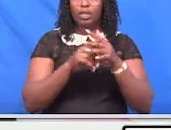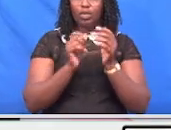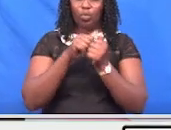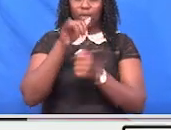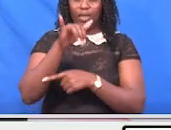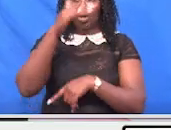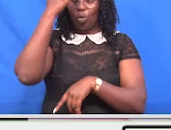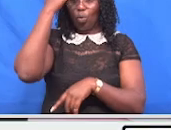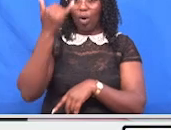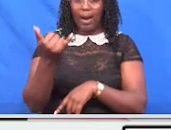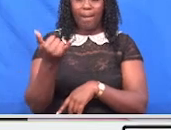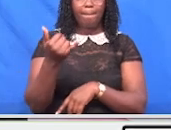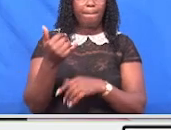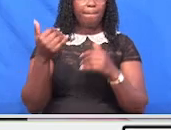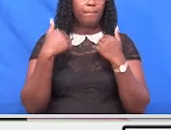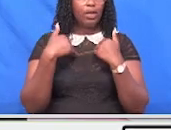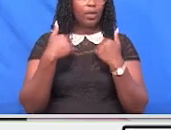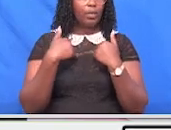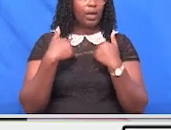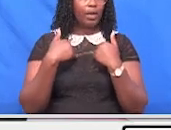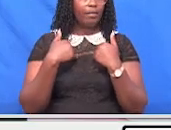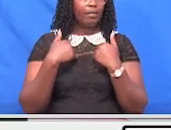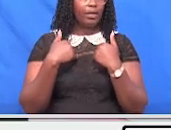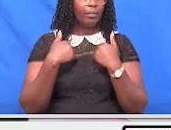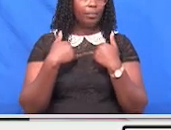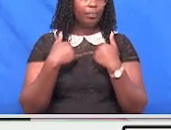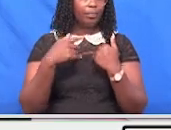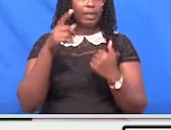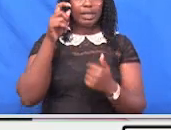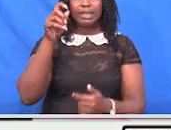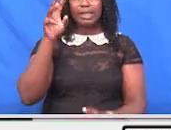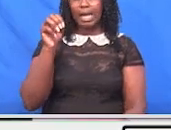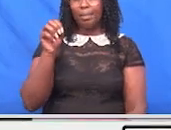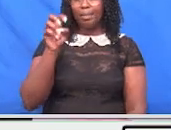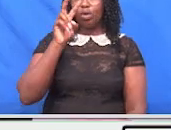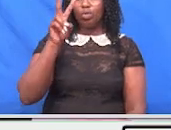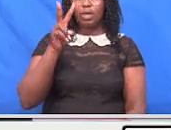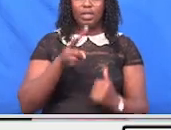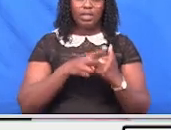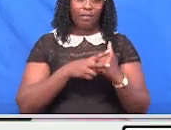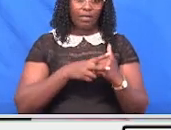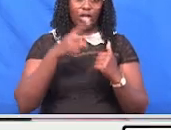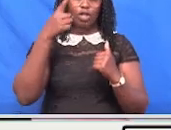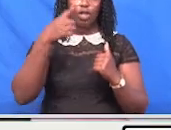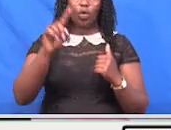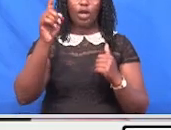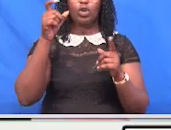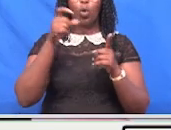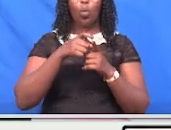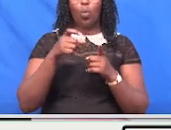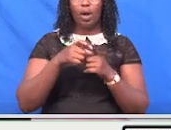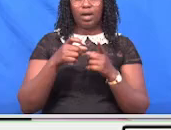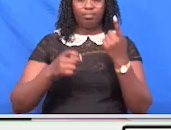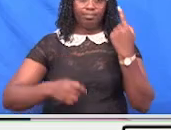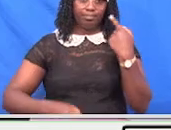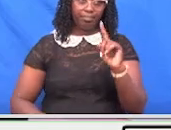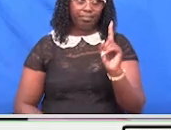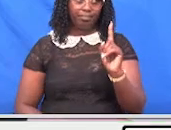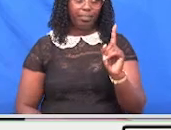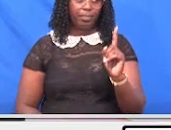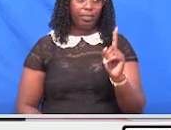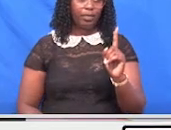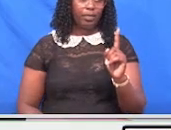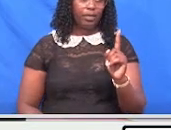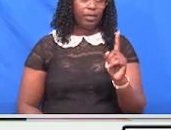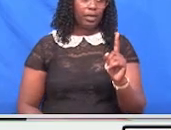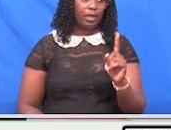we have, it's written form TM27. TM27, yes. That's the correct one? Yes. Yes, so you could